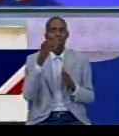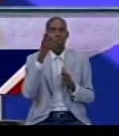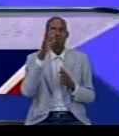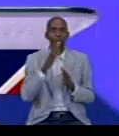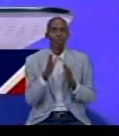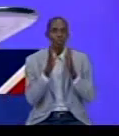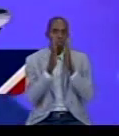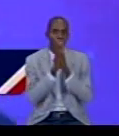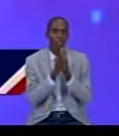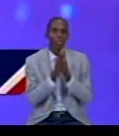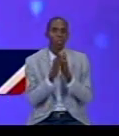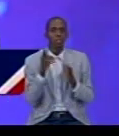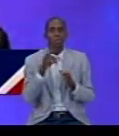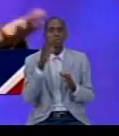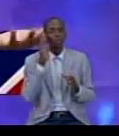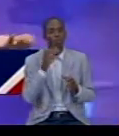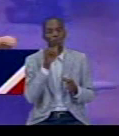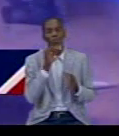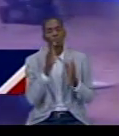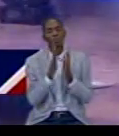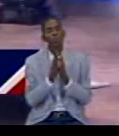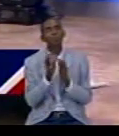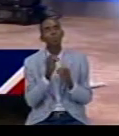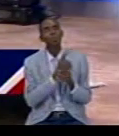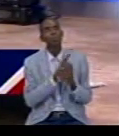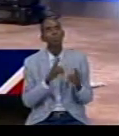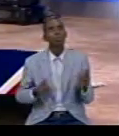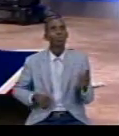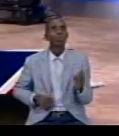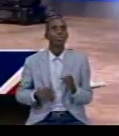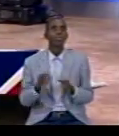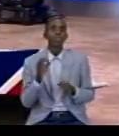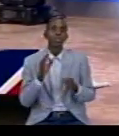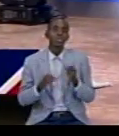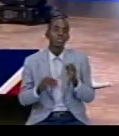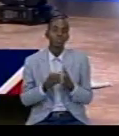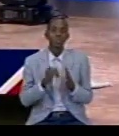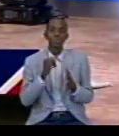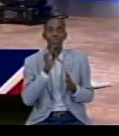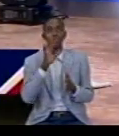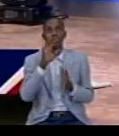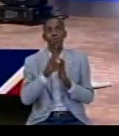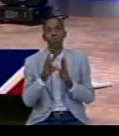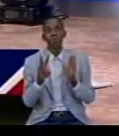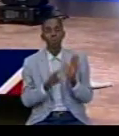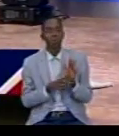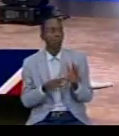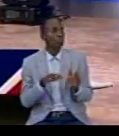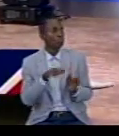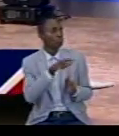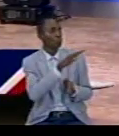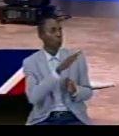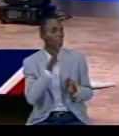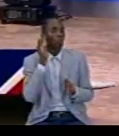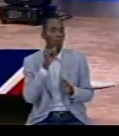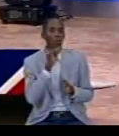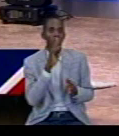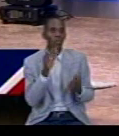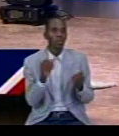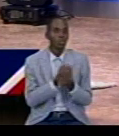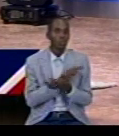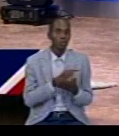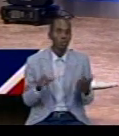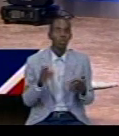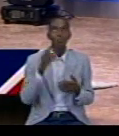it's your will, it's his will that those people will not perish. Is not interested in the